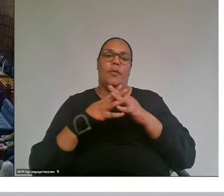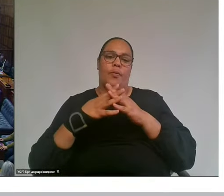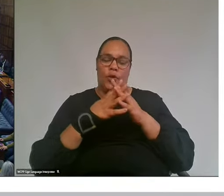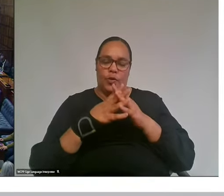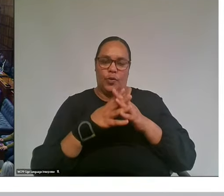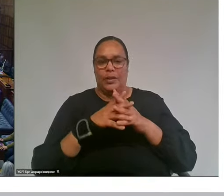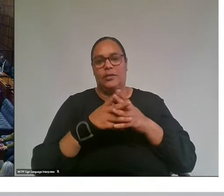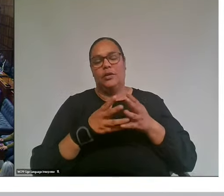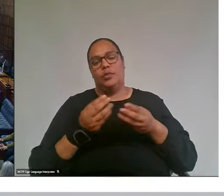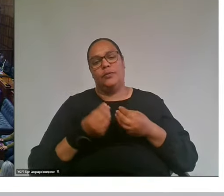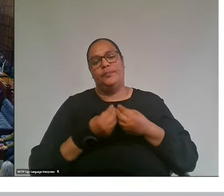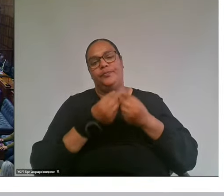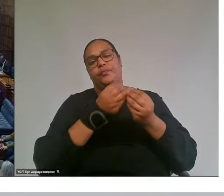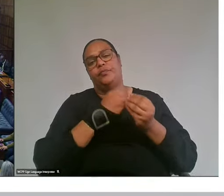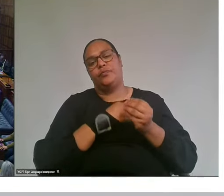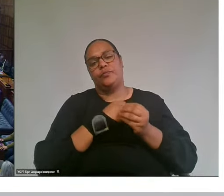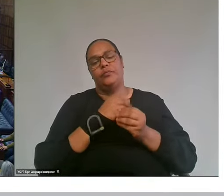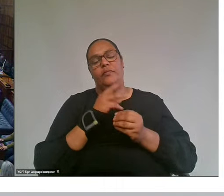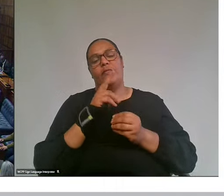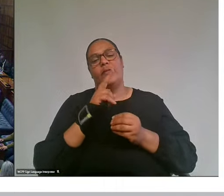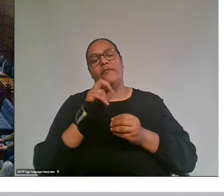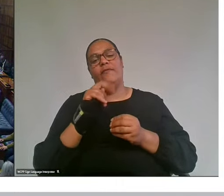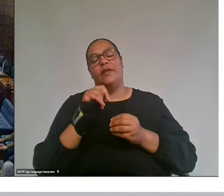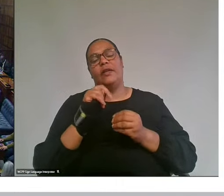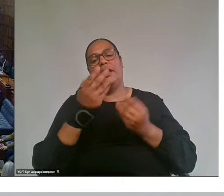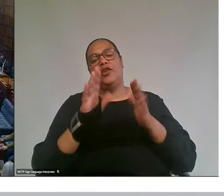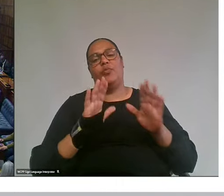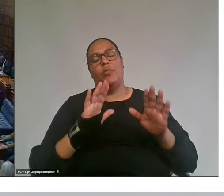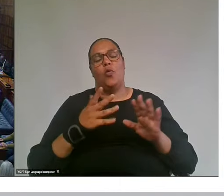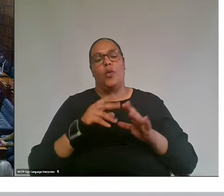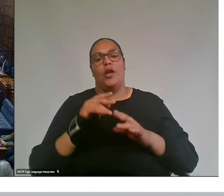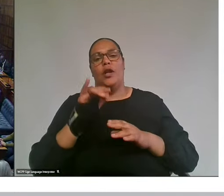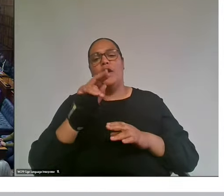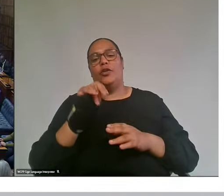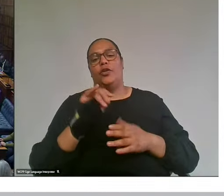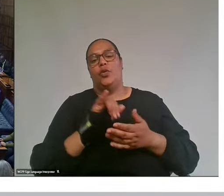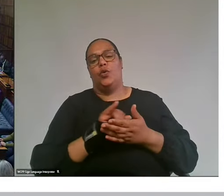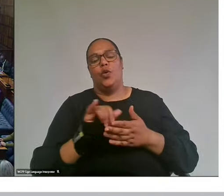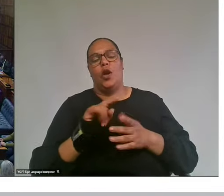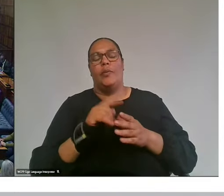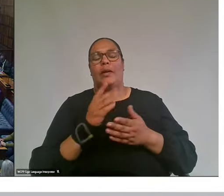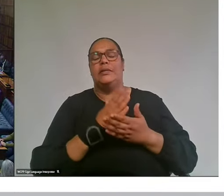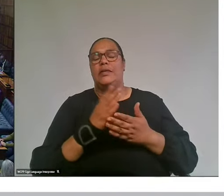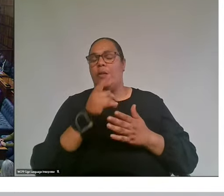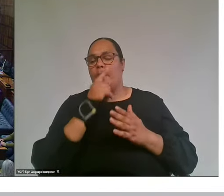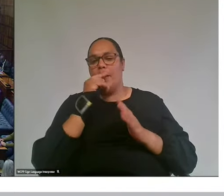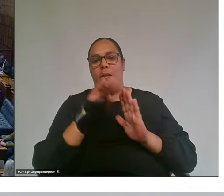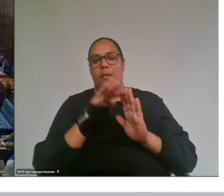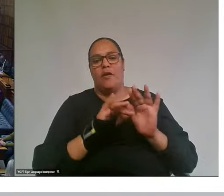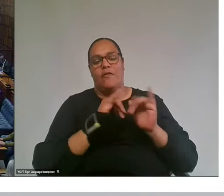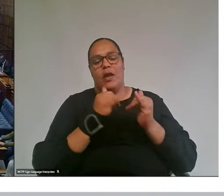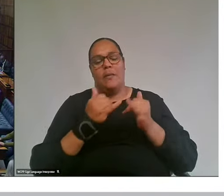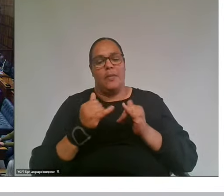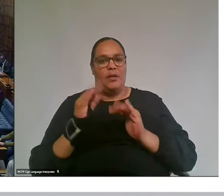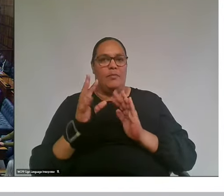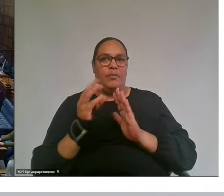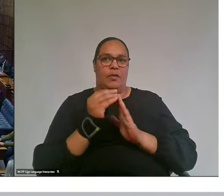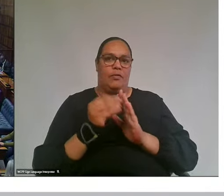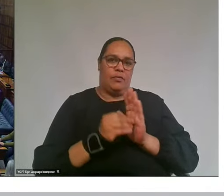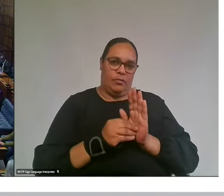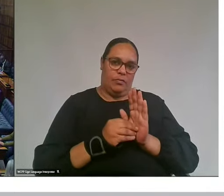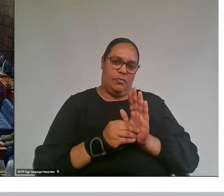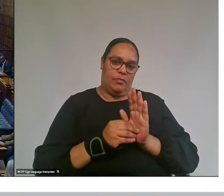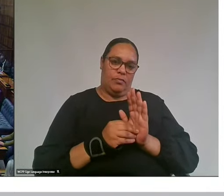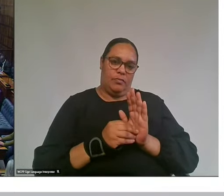we took them to um the VIN Expo in New York I'll just list some of the some of the names of the companies it's